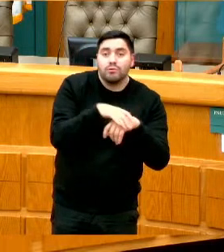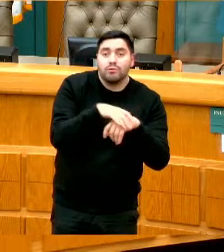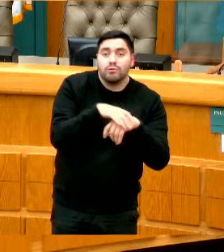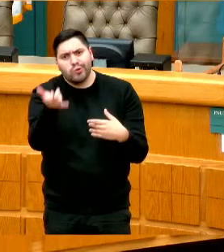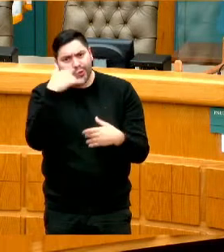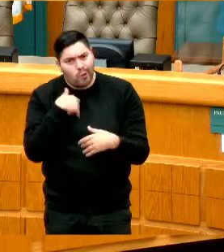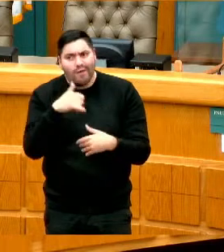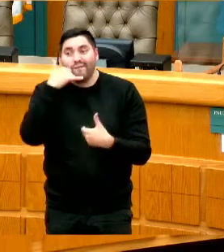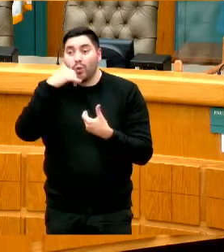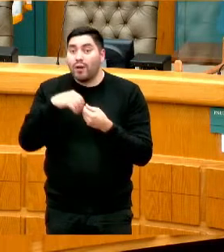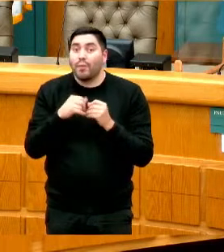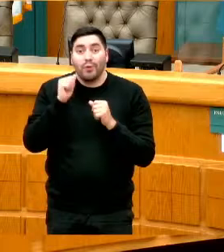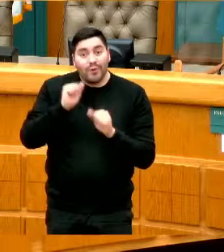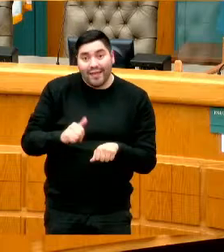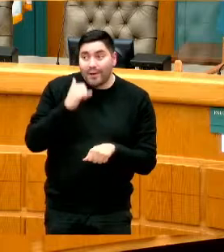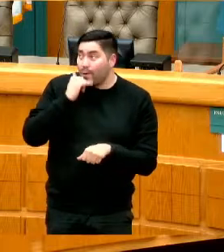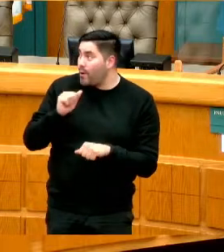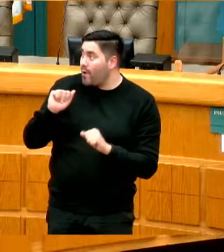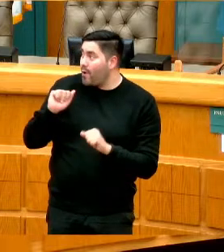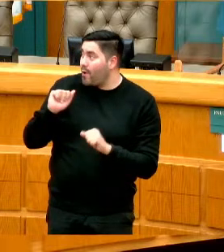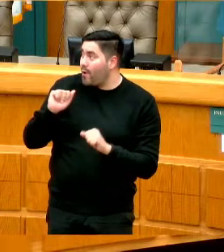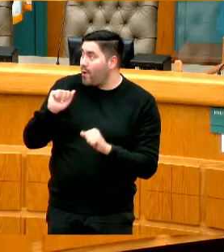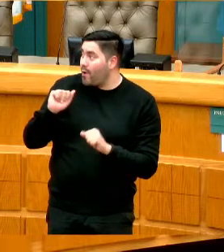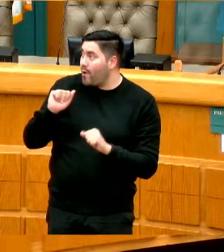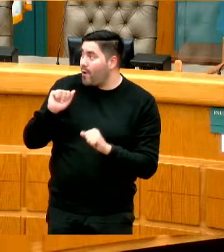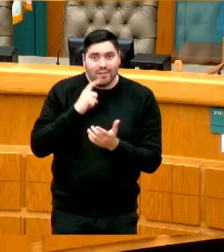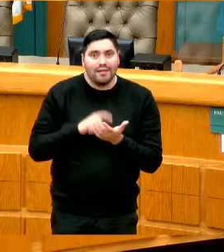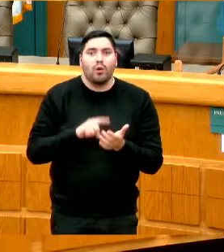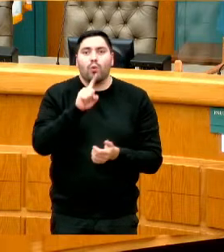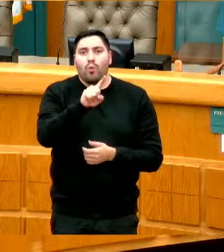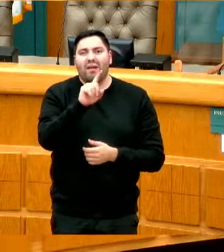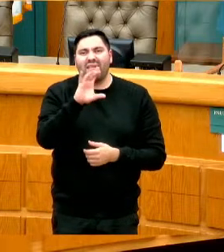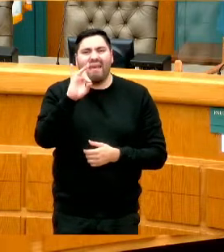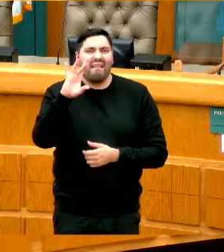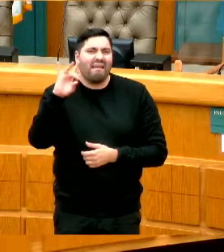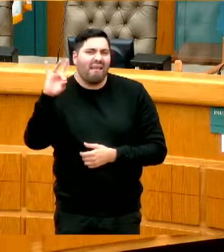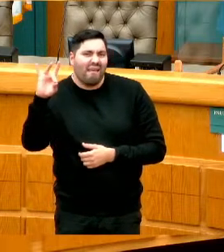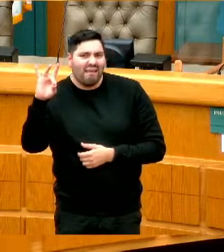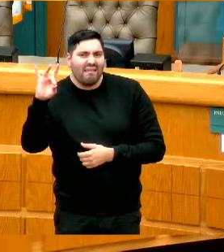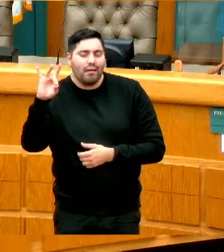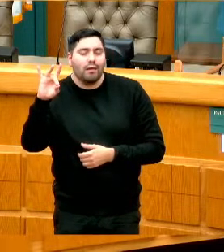to call. It's on the screen here. It's an 888 number, so